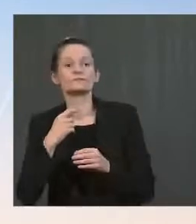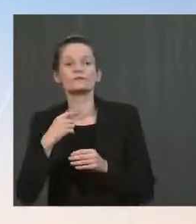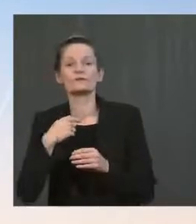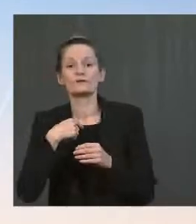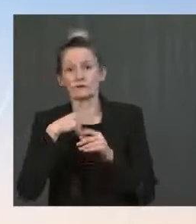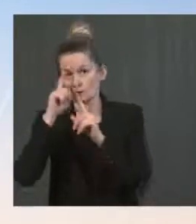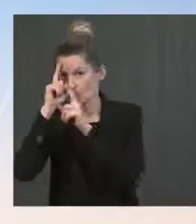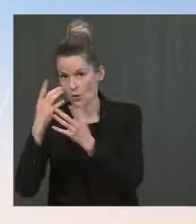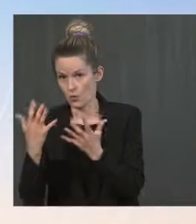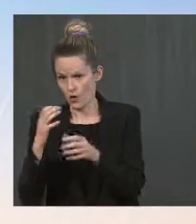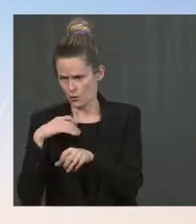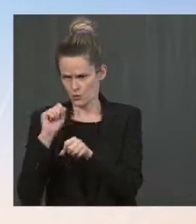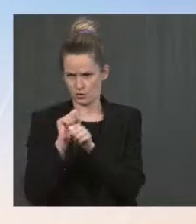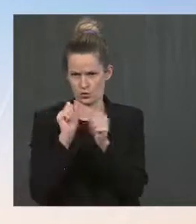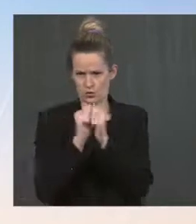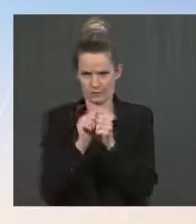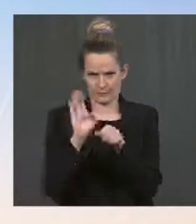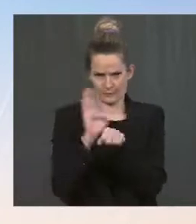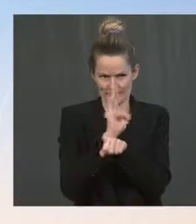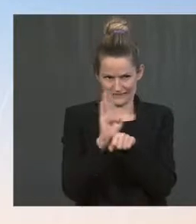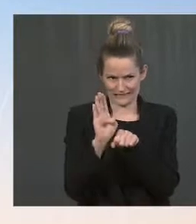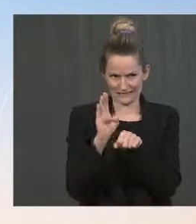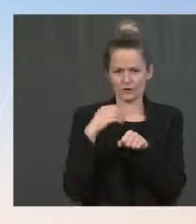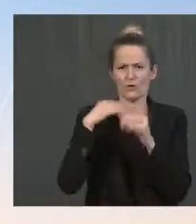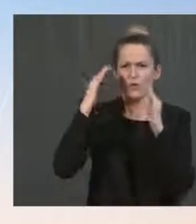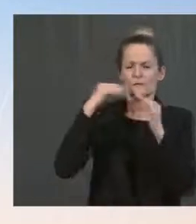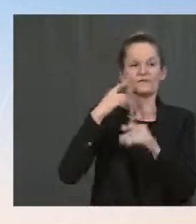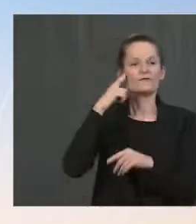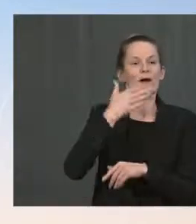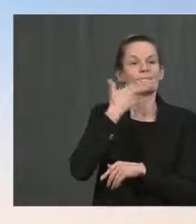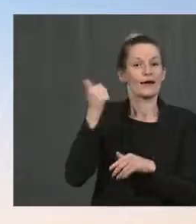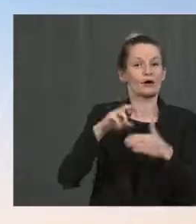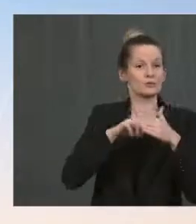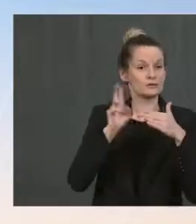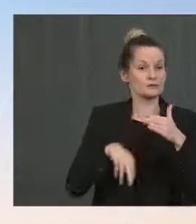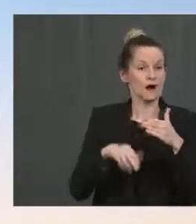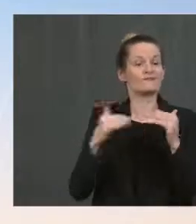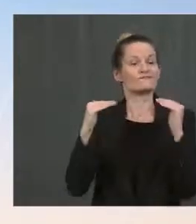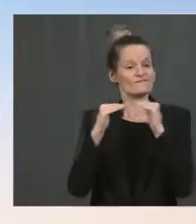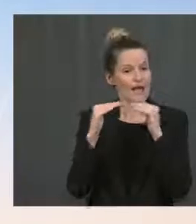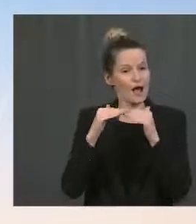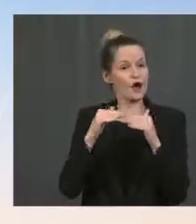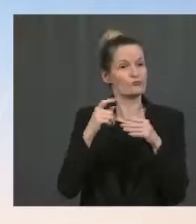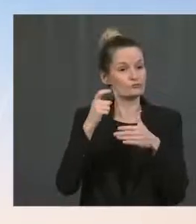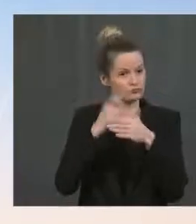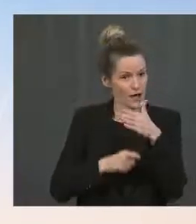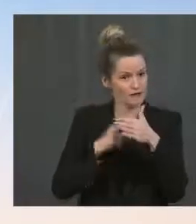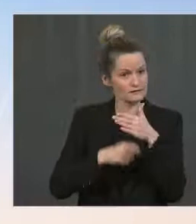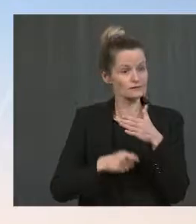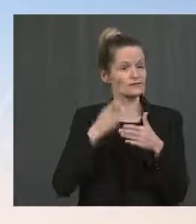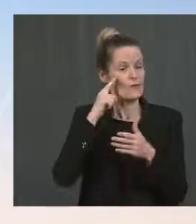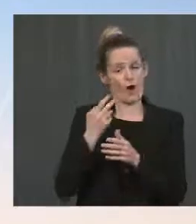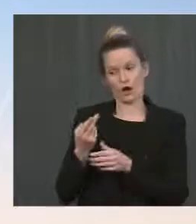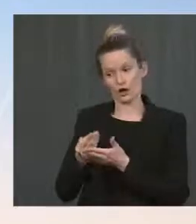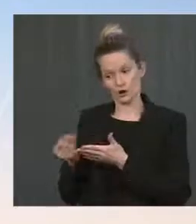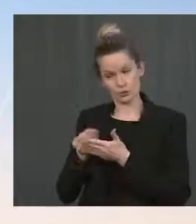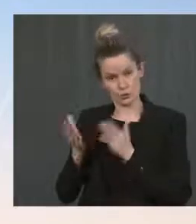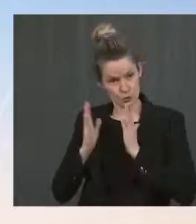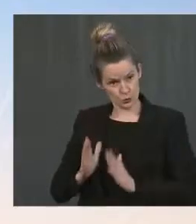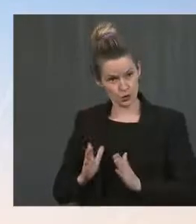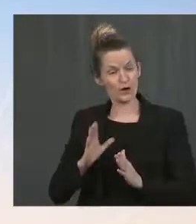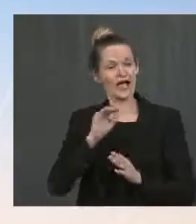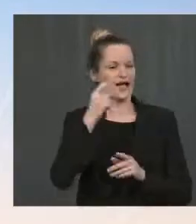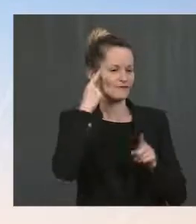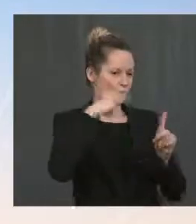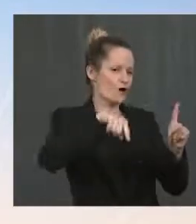better outcome that is ends up with a fair outcome for consumers and a fair outcome for American farmers. And